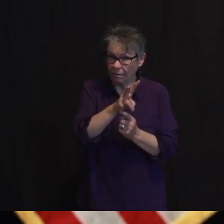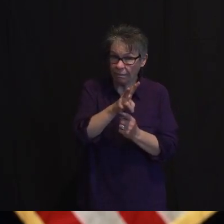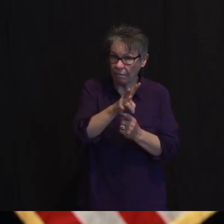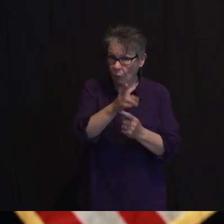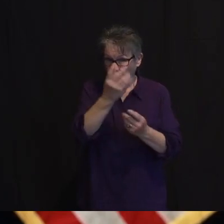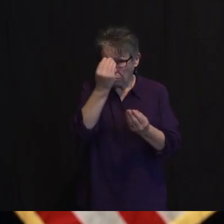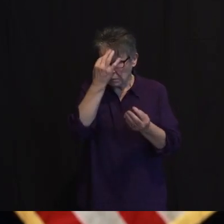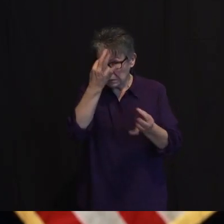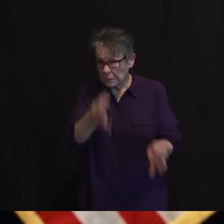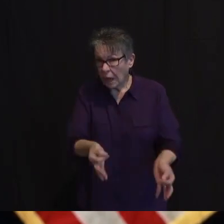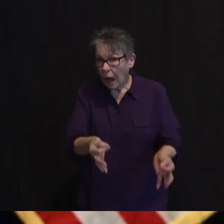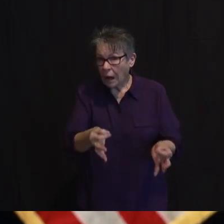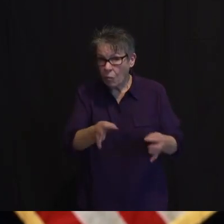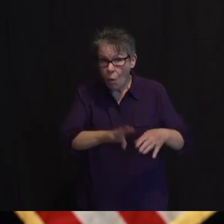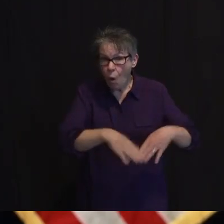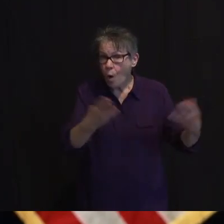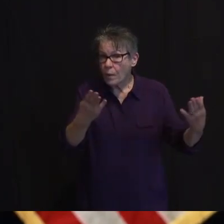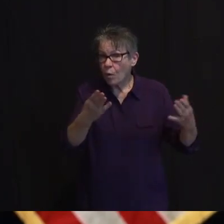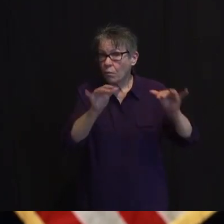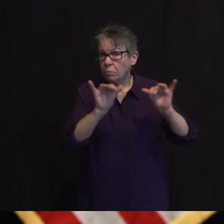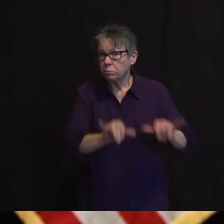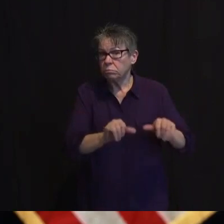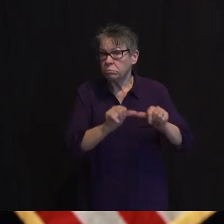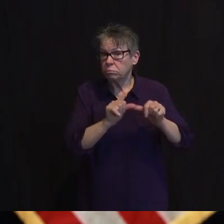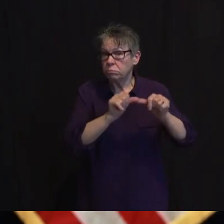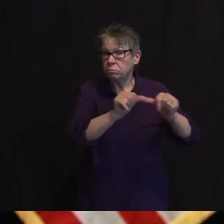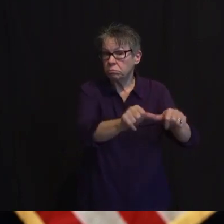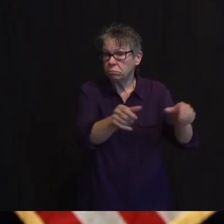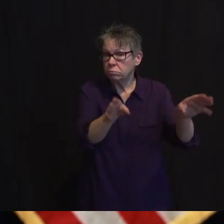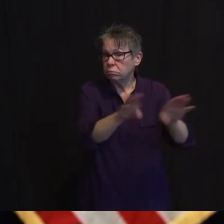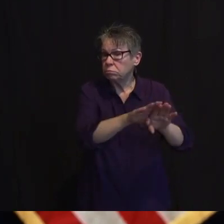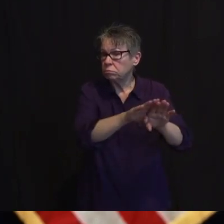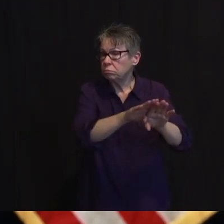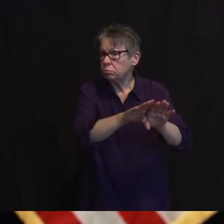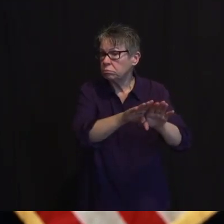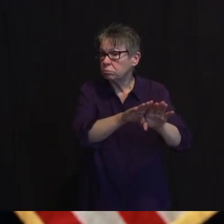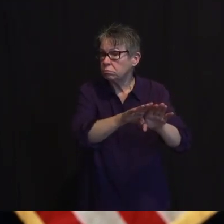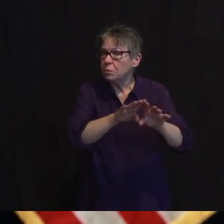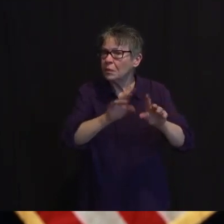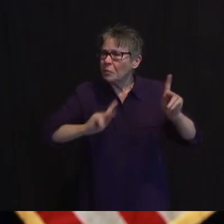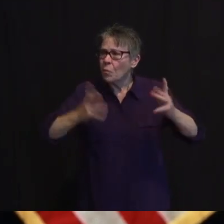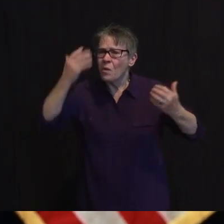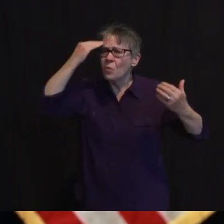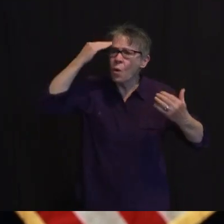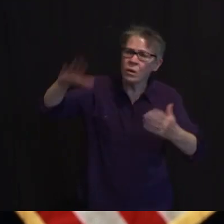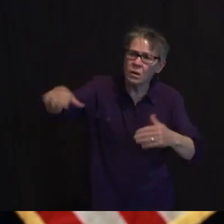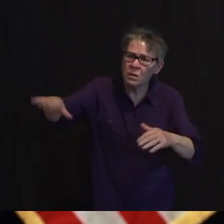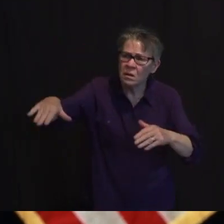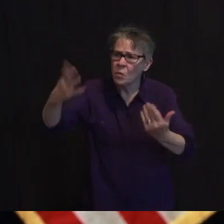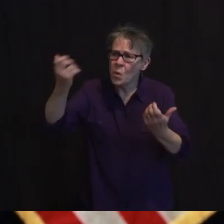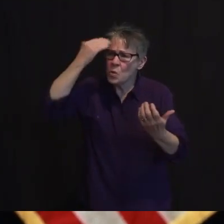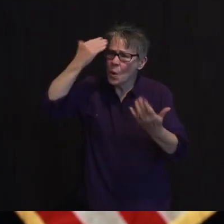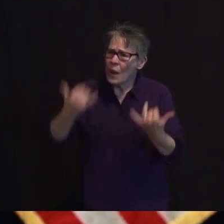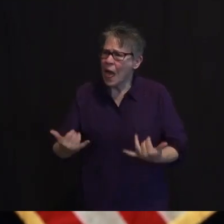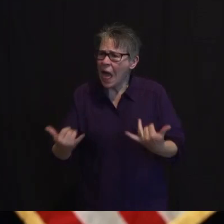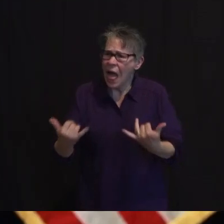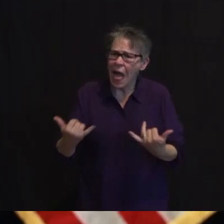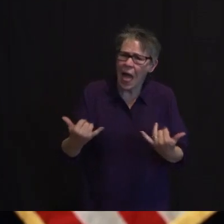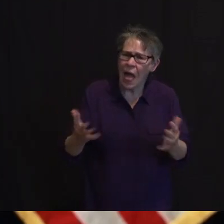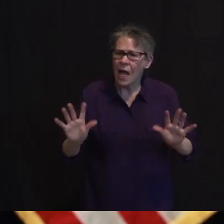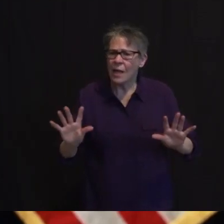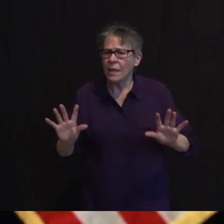you can give to people about what happens with schools? Okay, let me start with that one, because that's we'll abide by our promise at the latest by Friday.